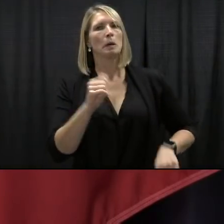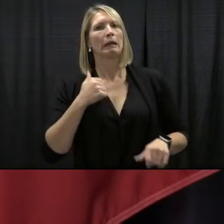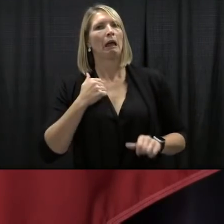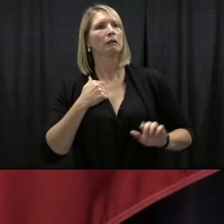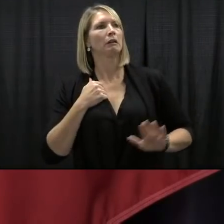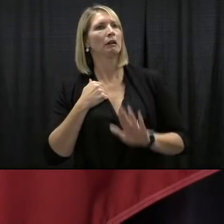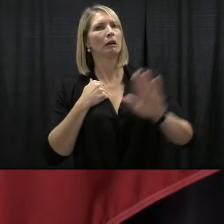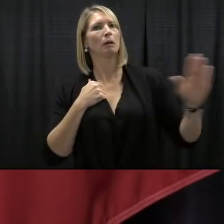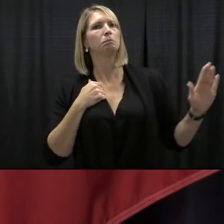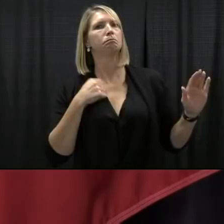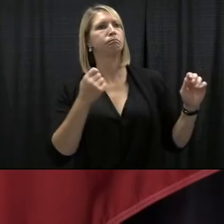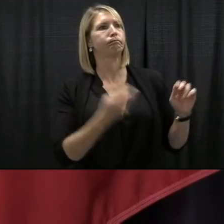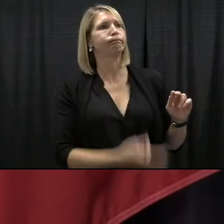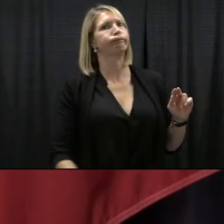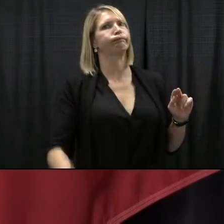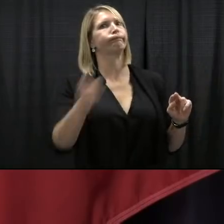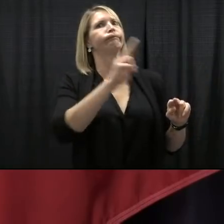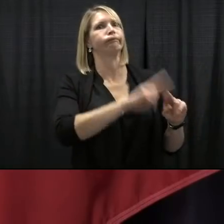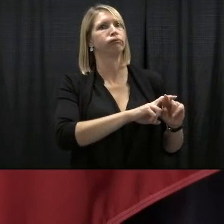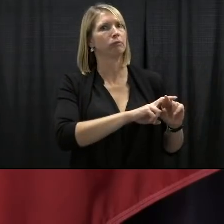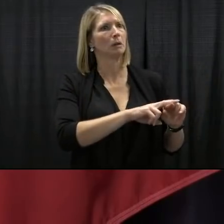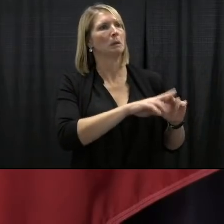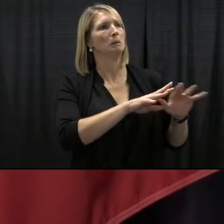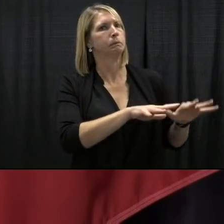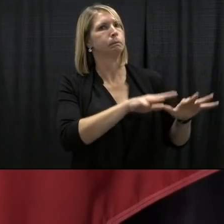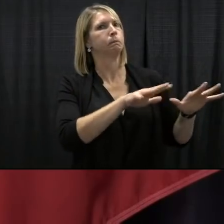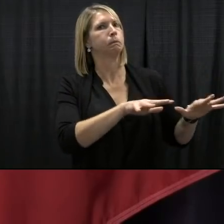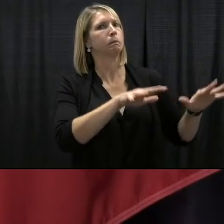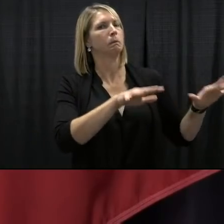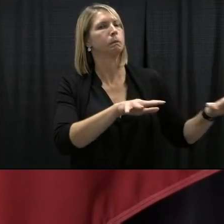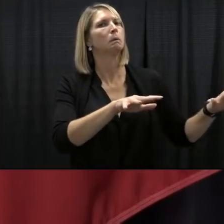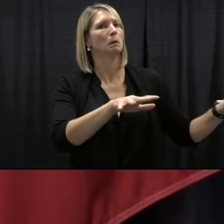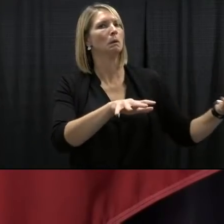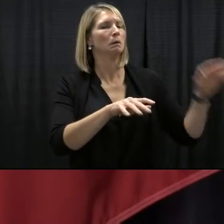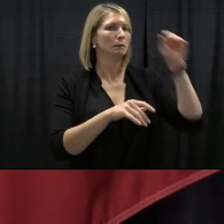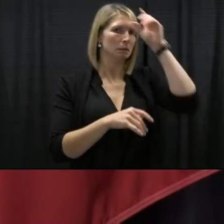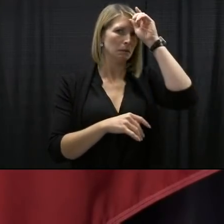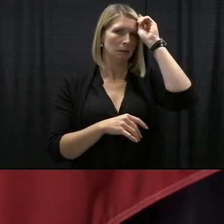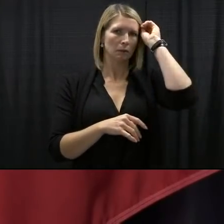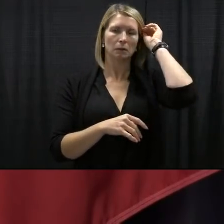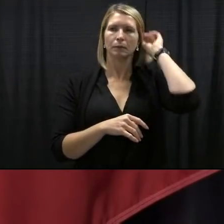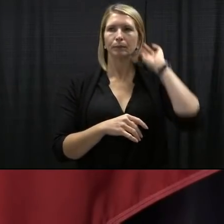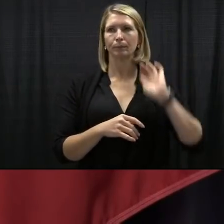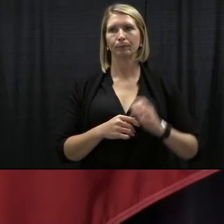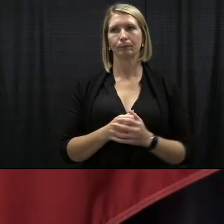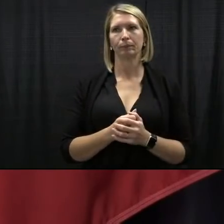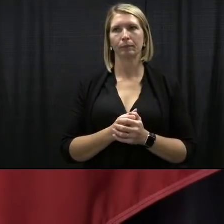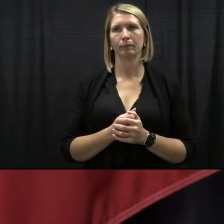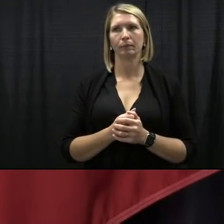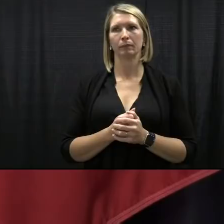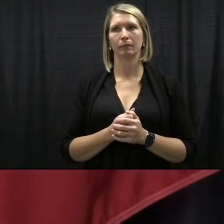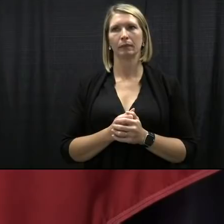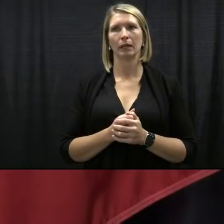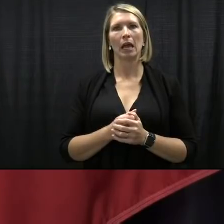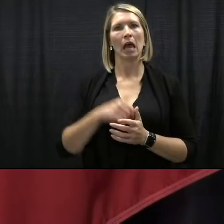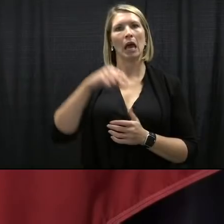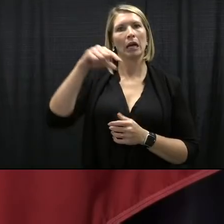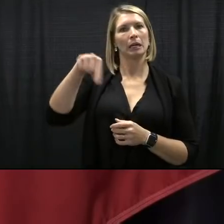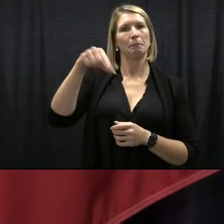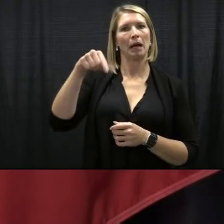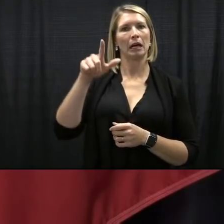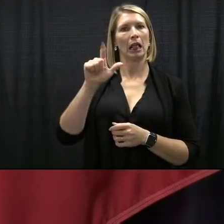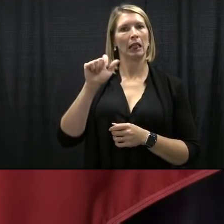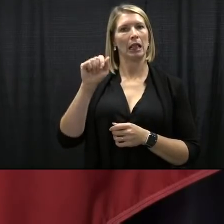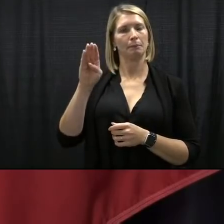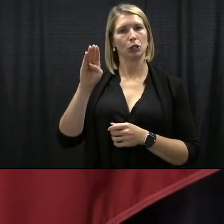across the region as the fourth wave carries on across the country. There will be no change for travelers crossing the Quebec-Labrador